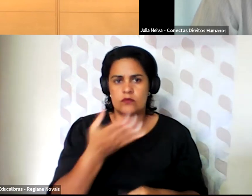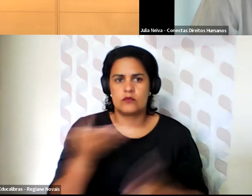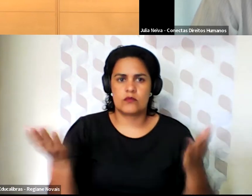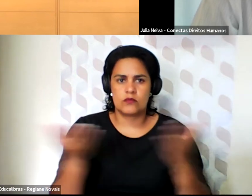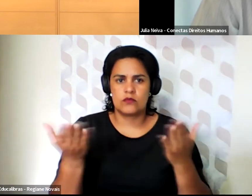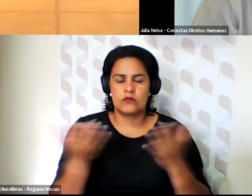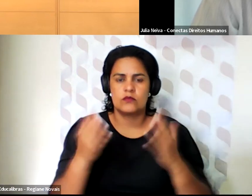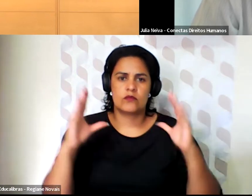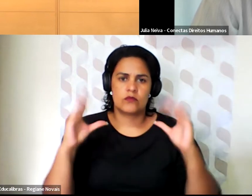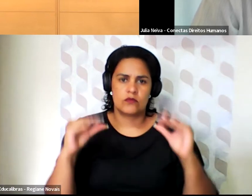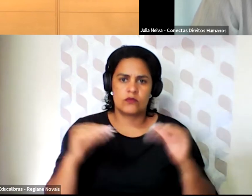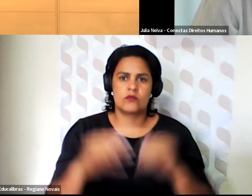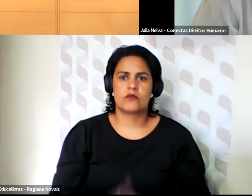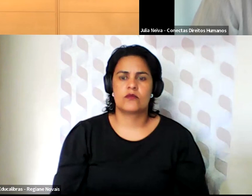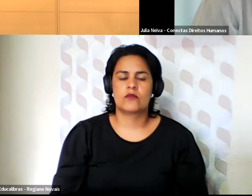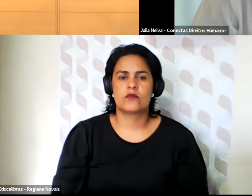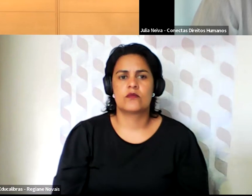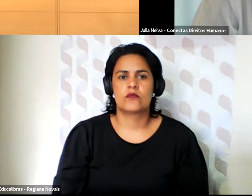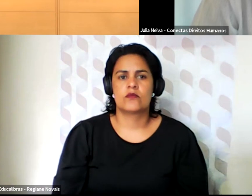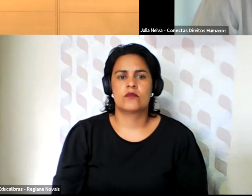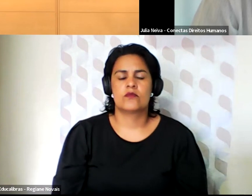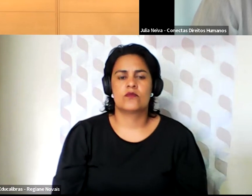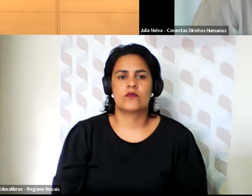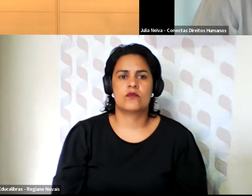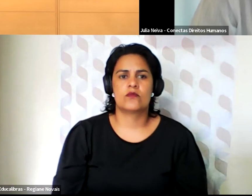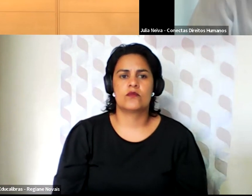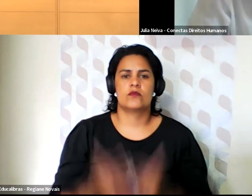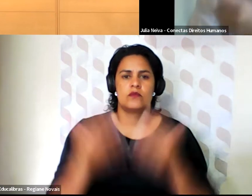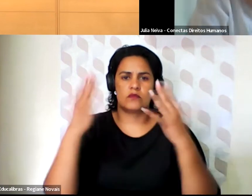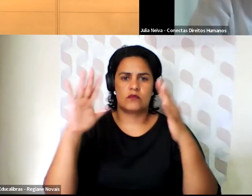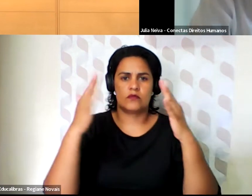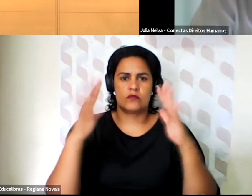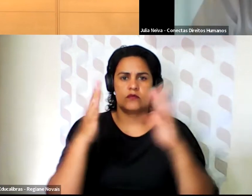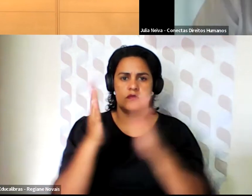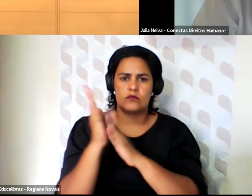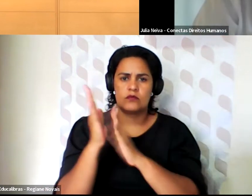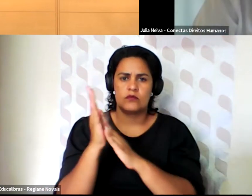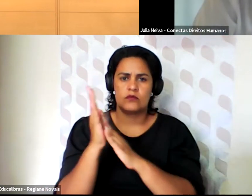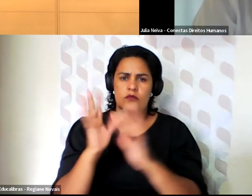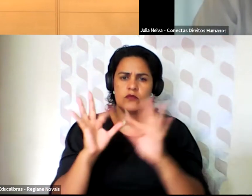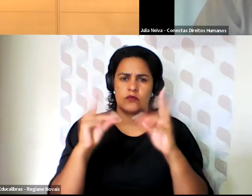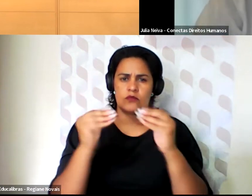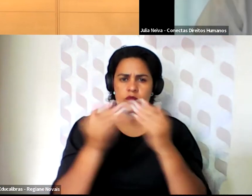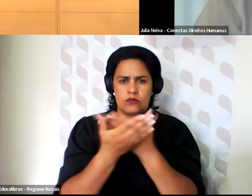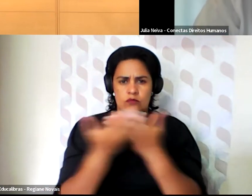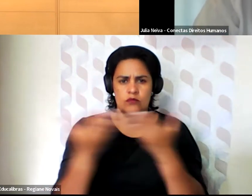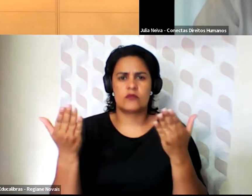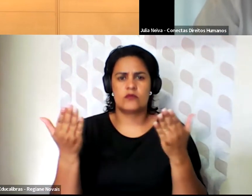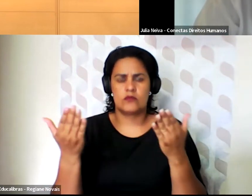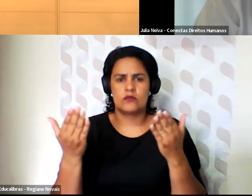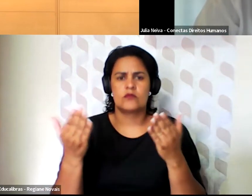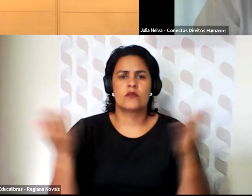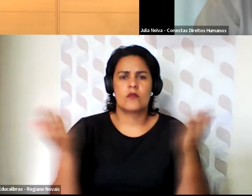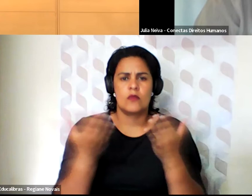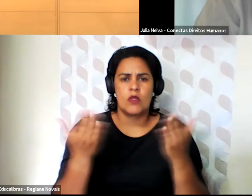openness to discuss the issue. I believe, you know, there was some talk about what is the risk of Brazil